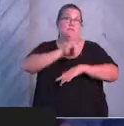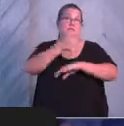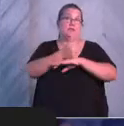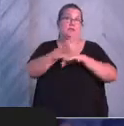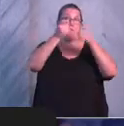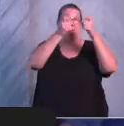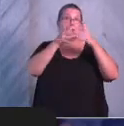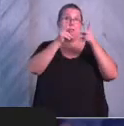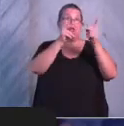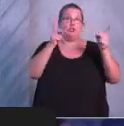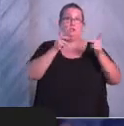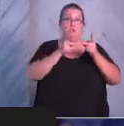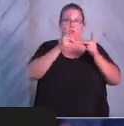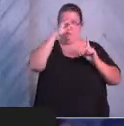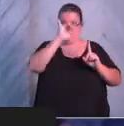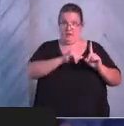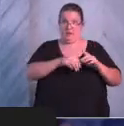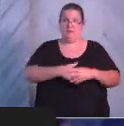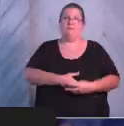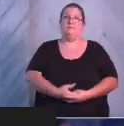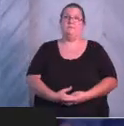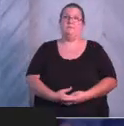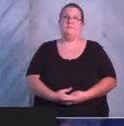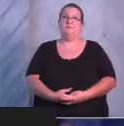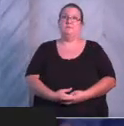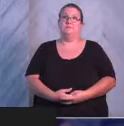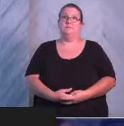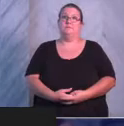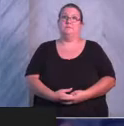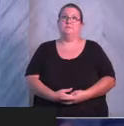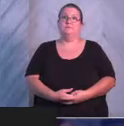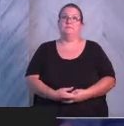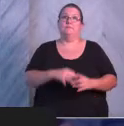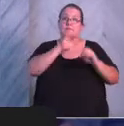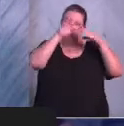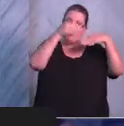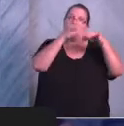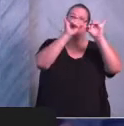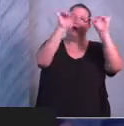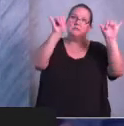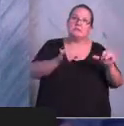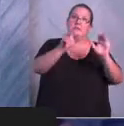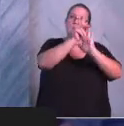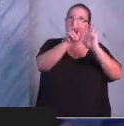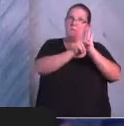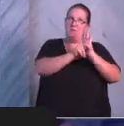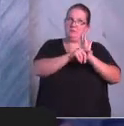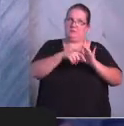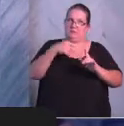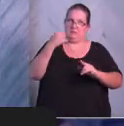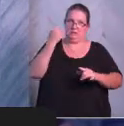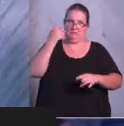manager position on that. And it's focusing on systems and policies, if I'm not